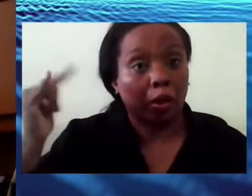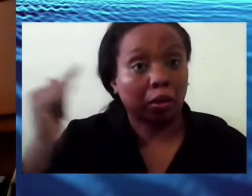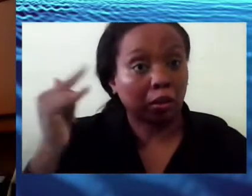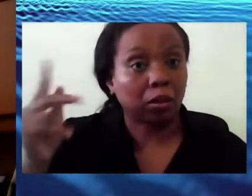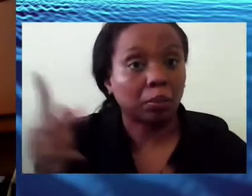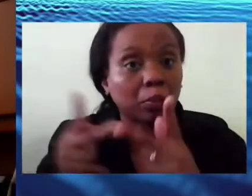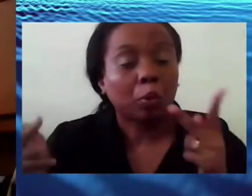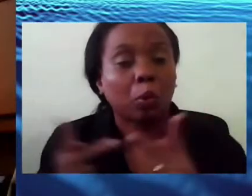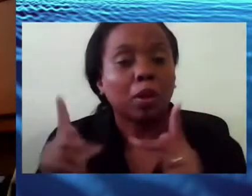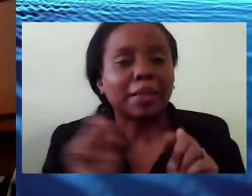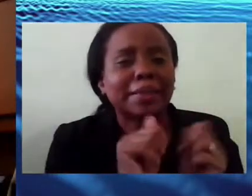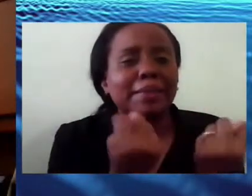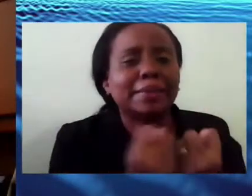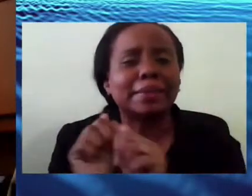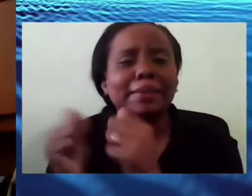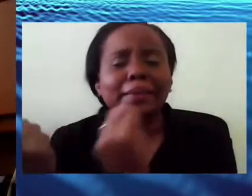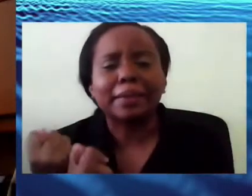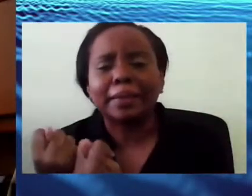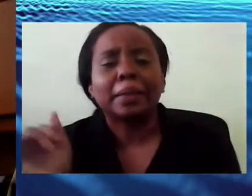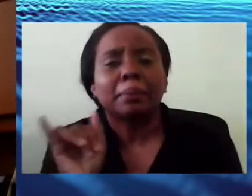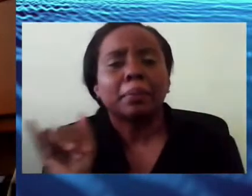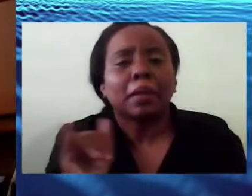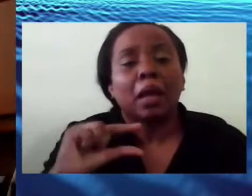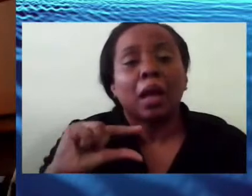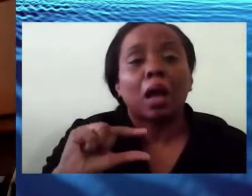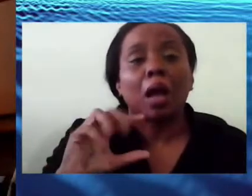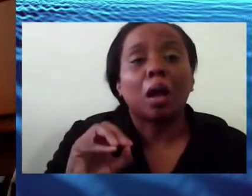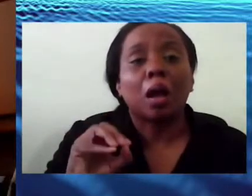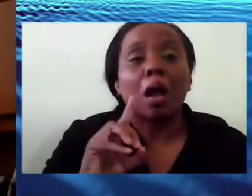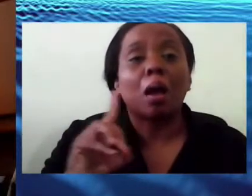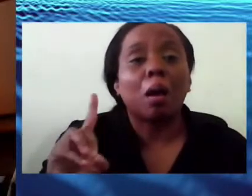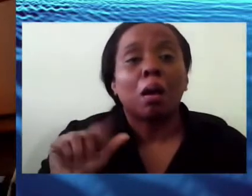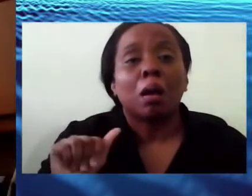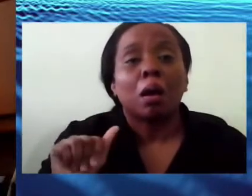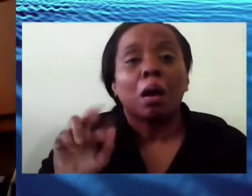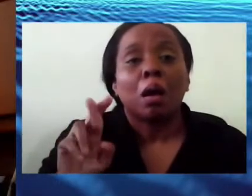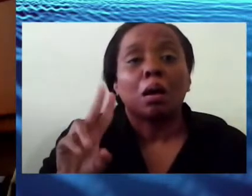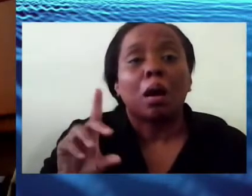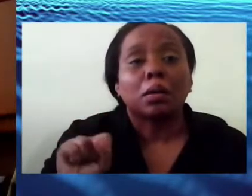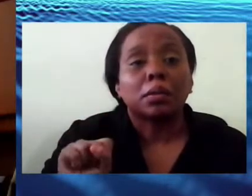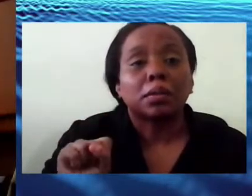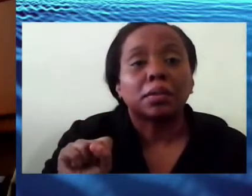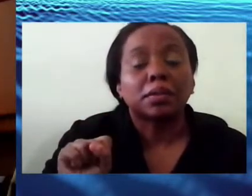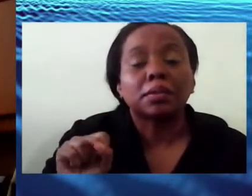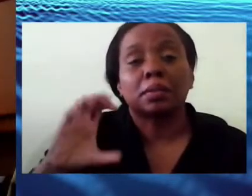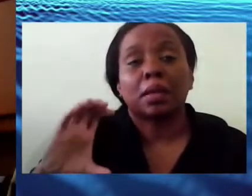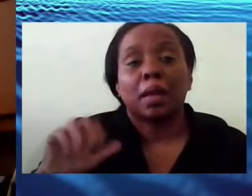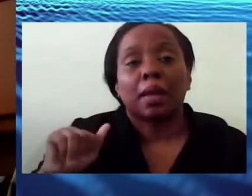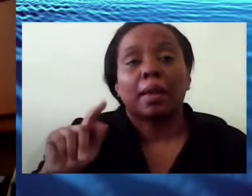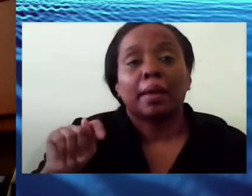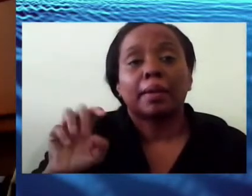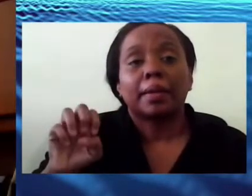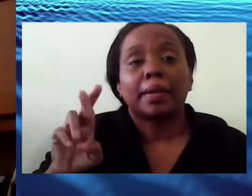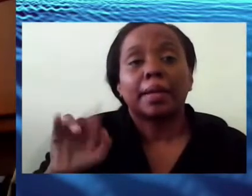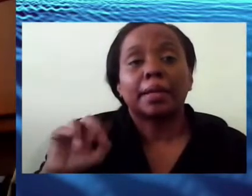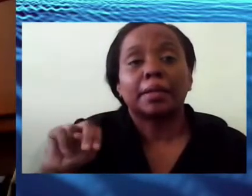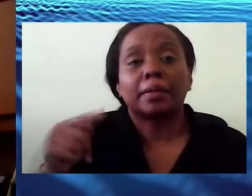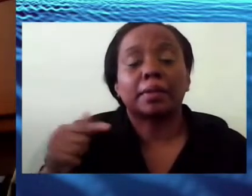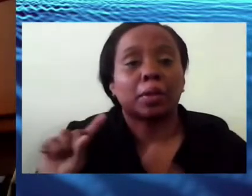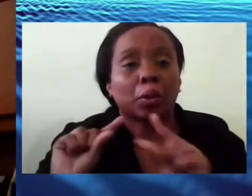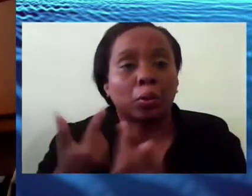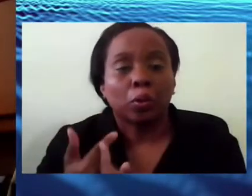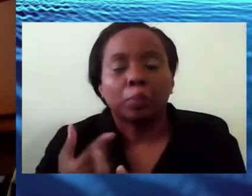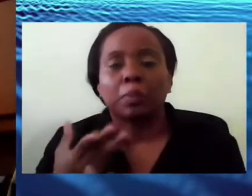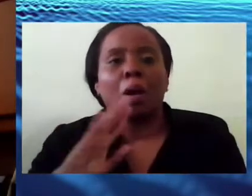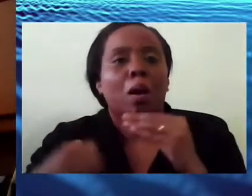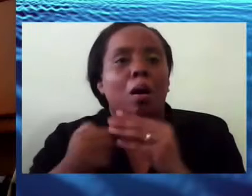team members, Goddard's Catering Group, all of the partners who are based here at the Grantley Adams International Airport and across the network of